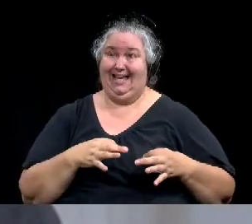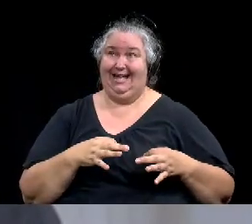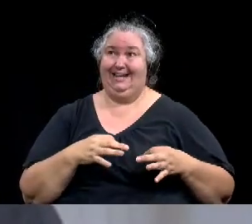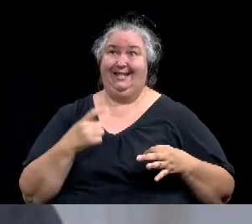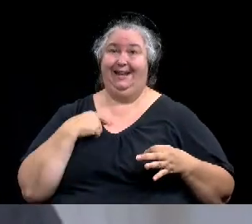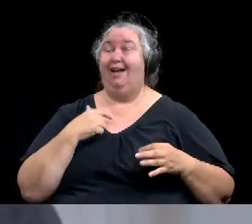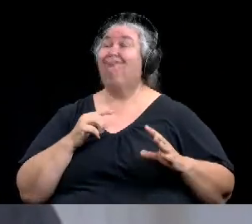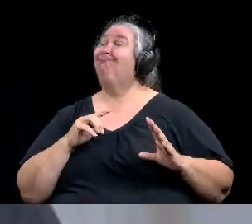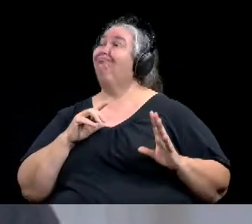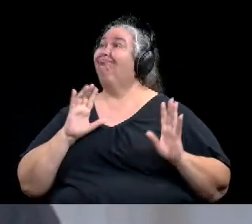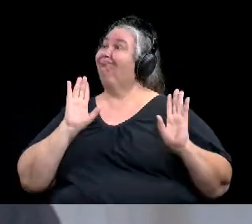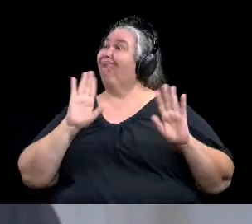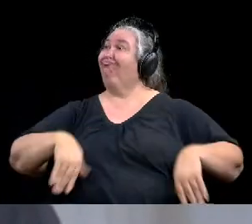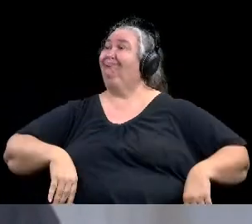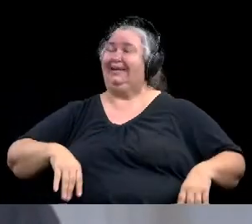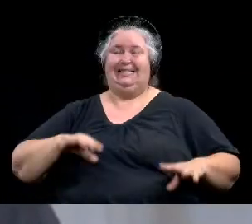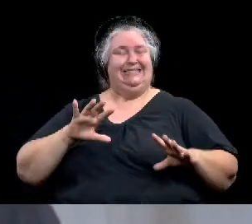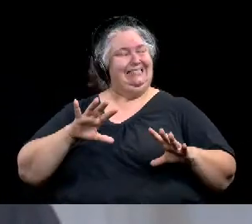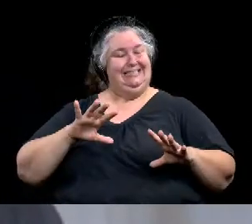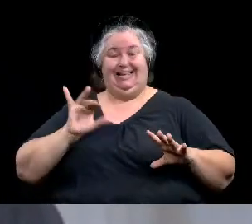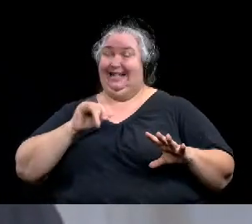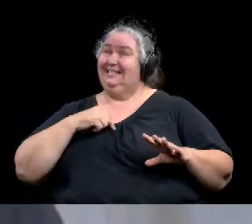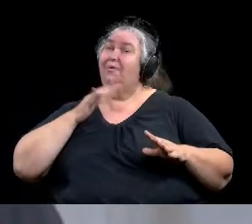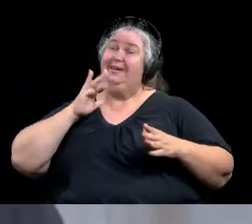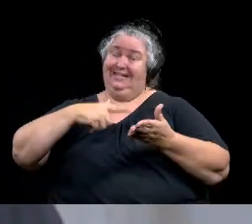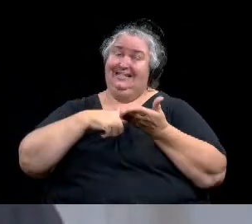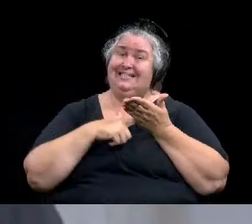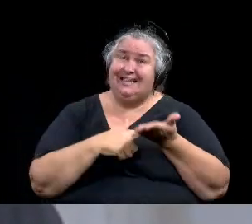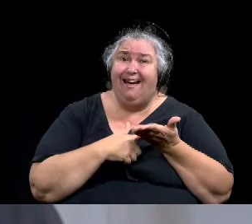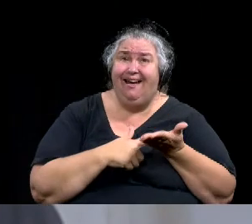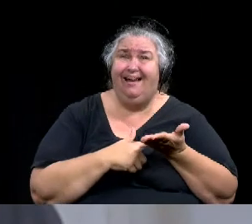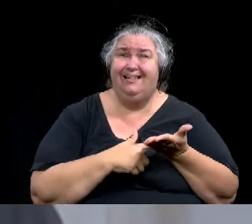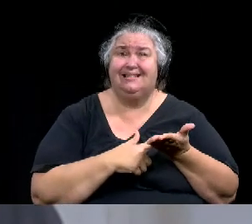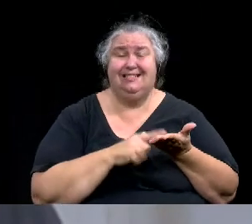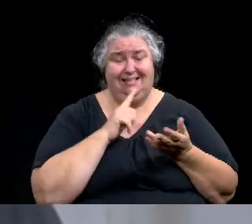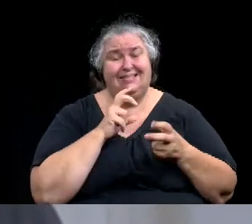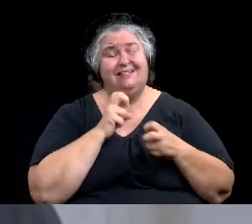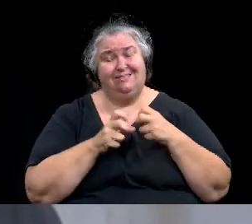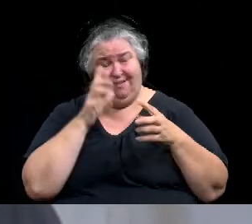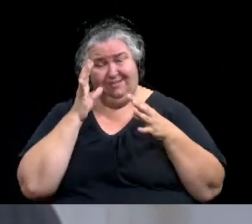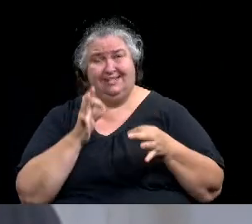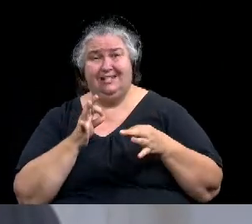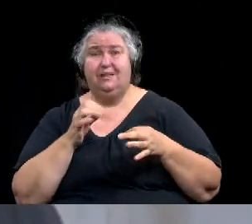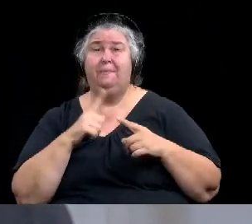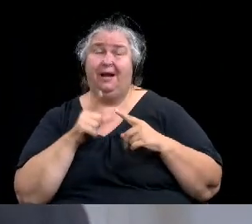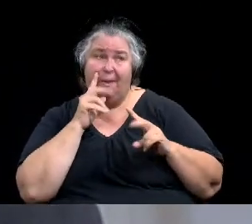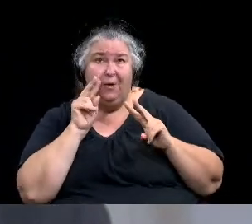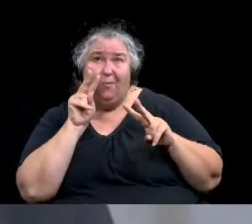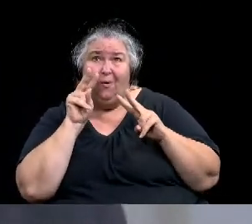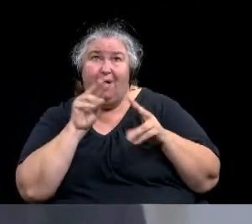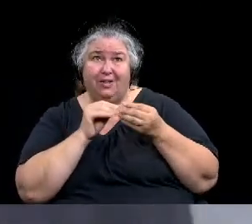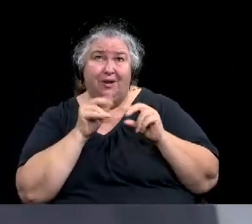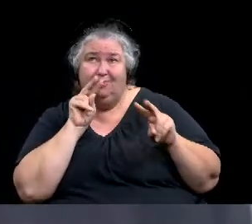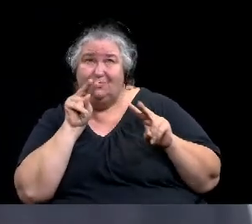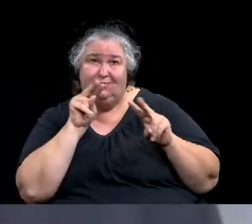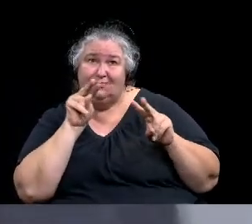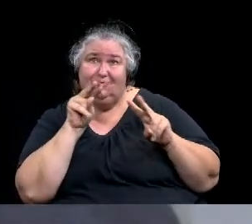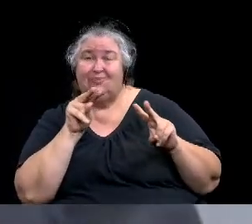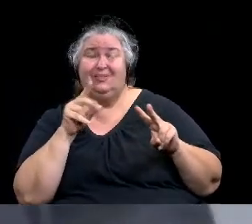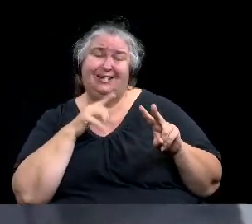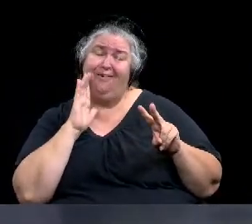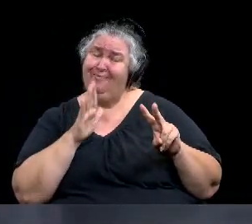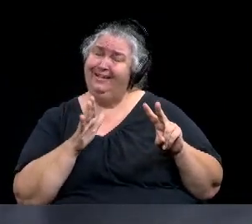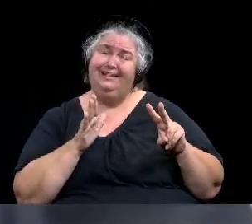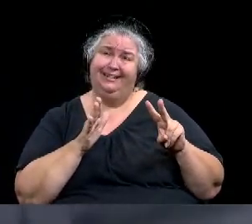can be discussed, as I said. I'll be watching the numbers, really interested in